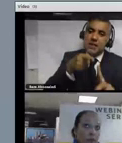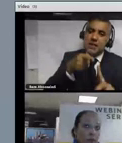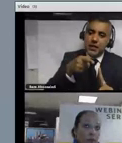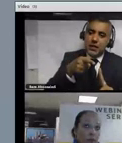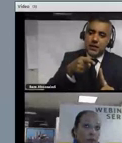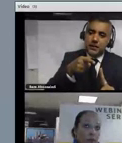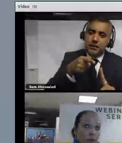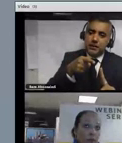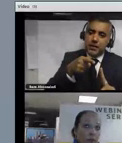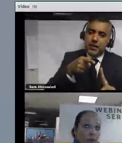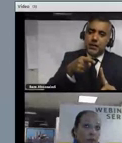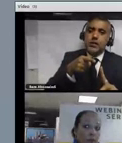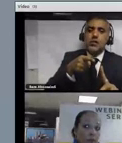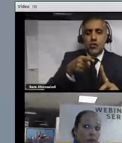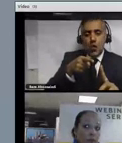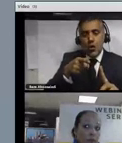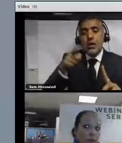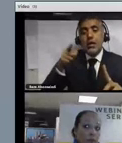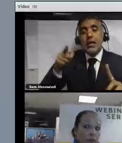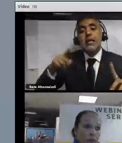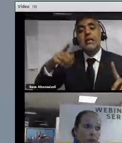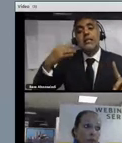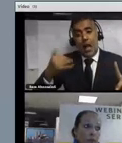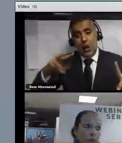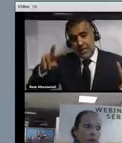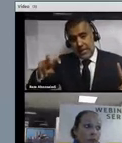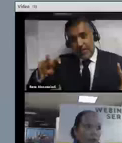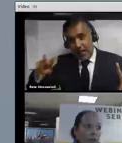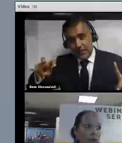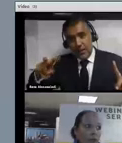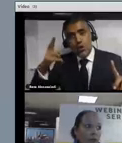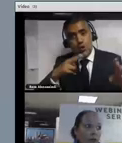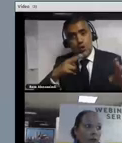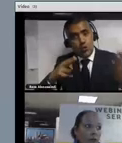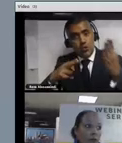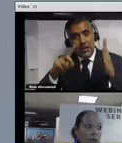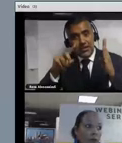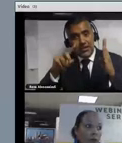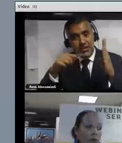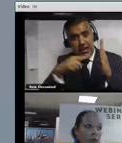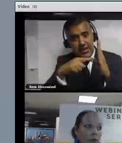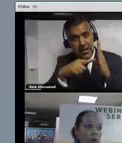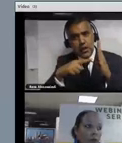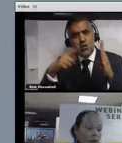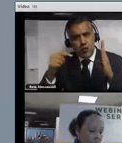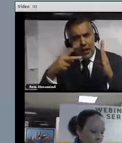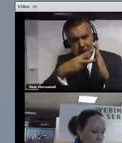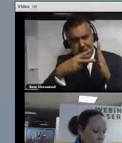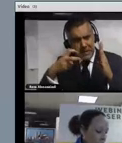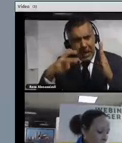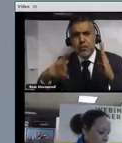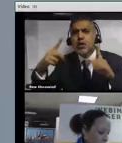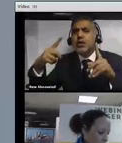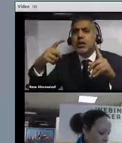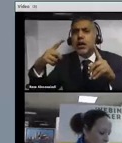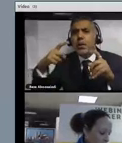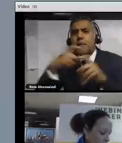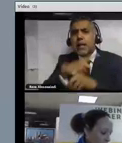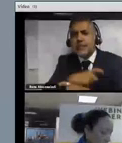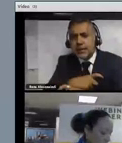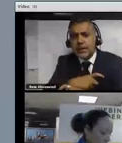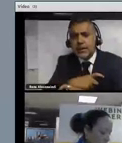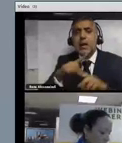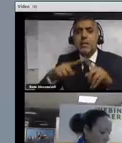you have to, in the analysis, use the data to capture the complexity of the social model, but each element